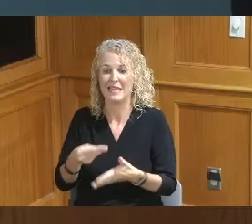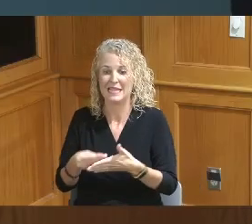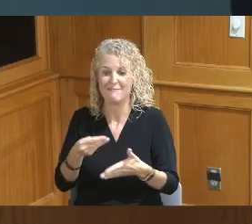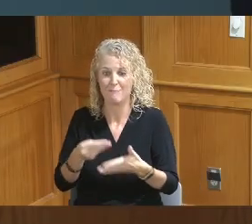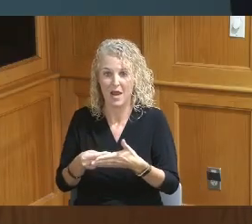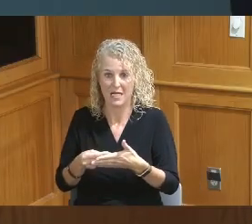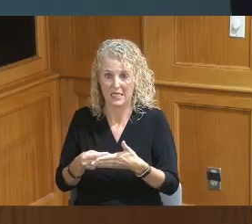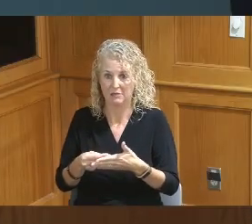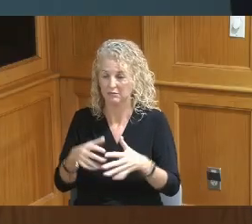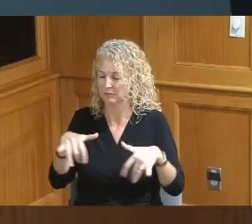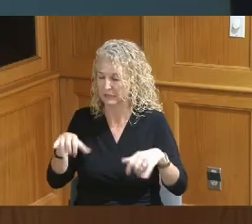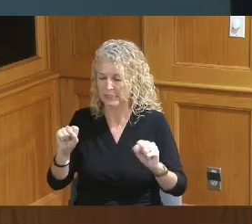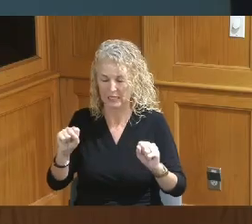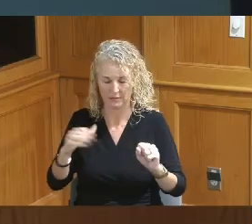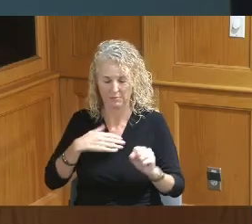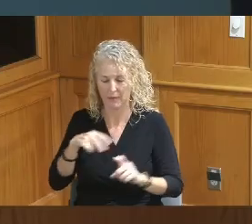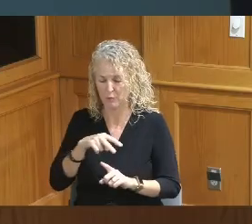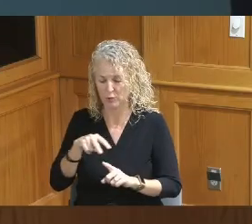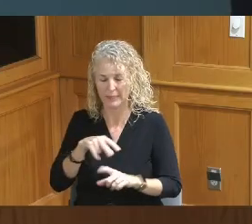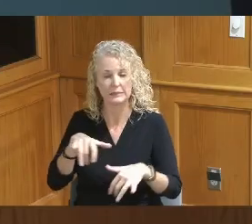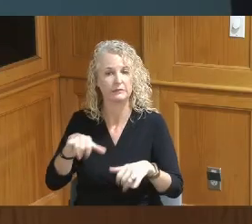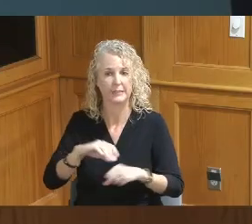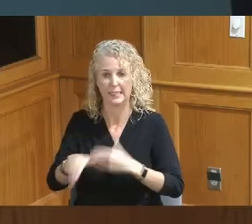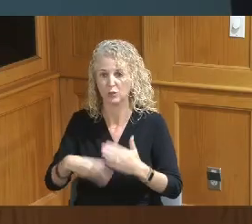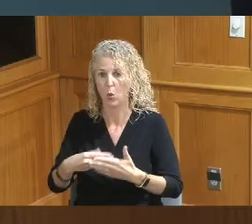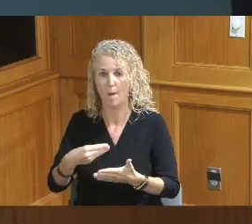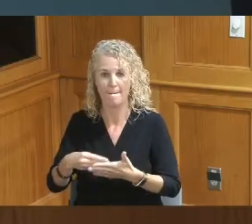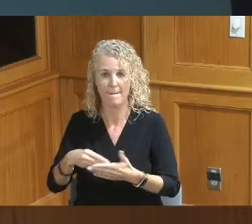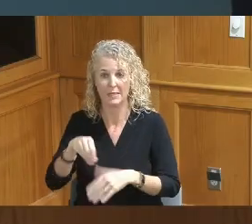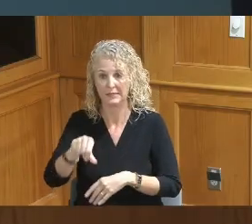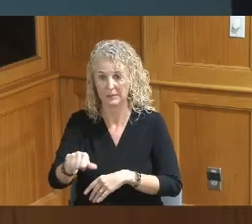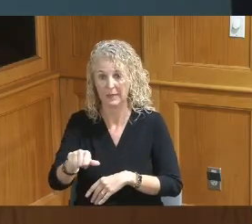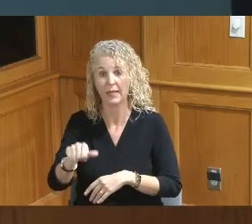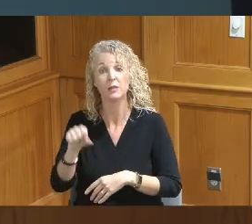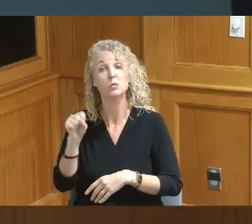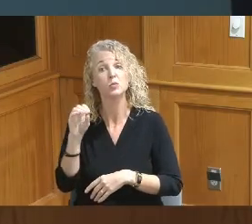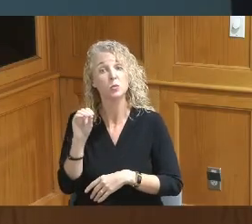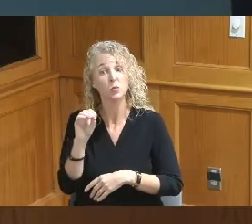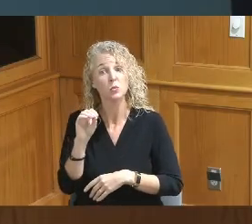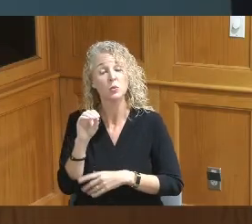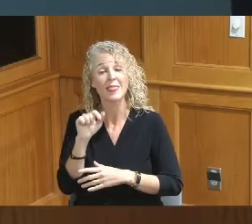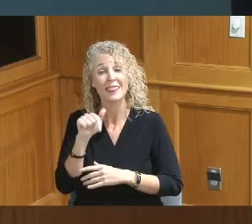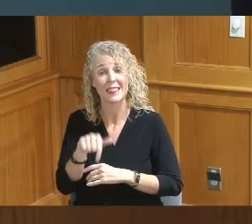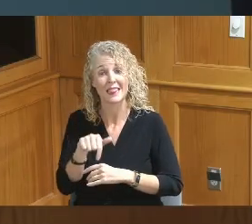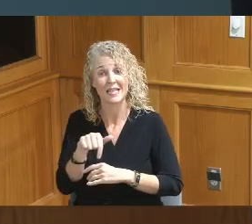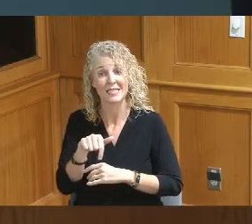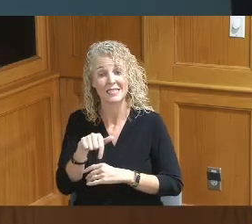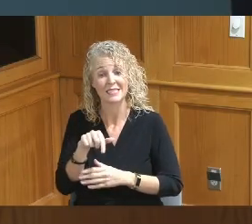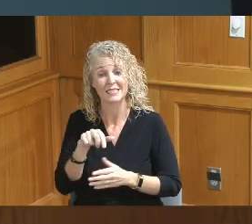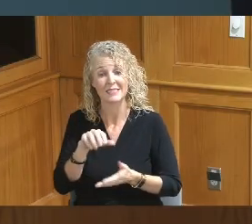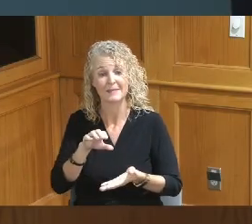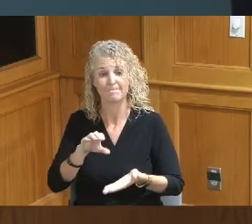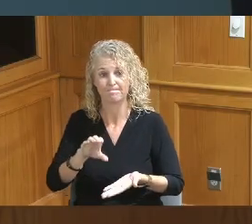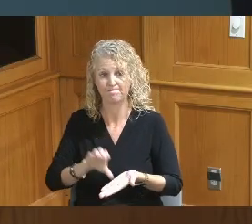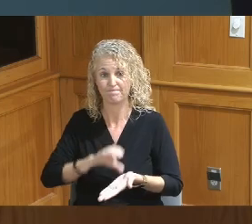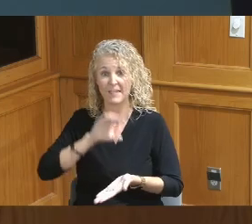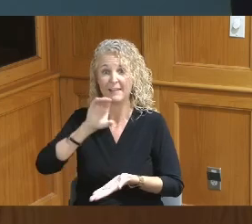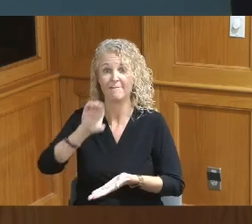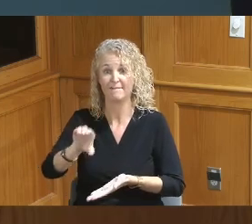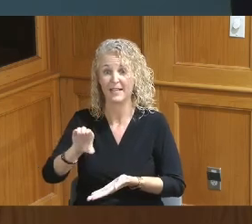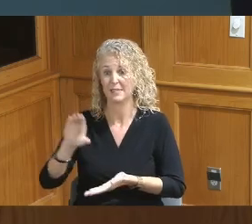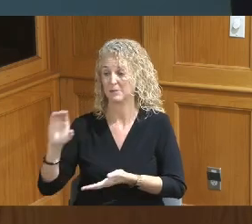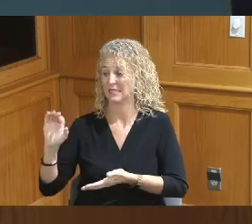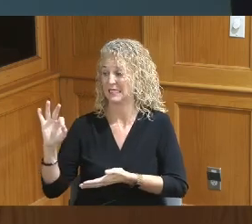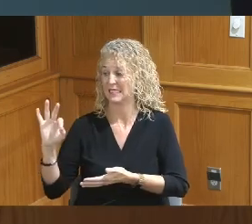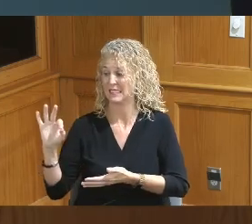that goes without saying from my perspective. So when we think about this investment that CDF would